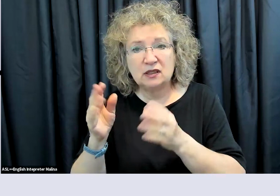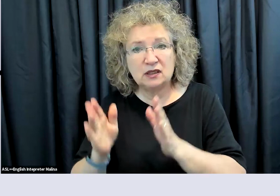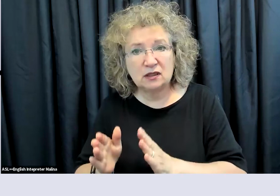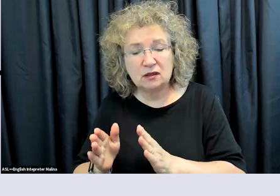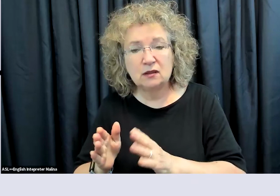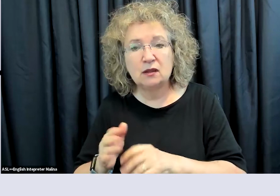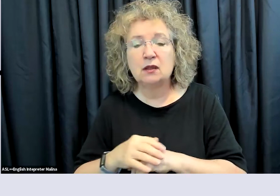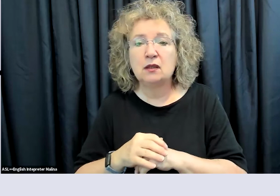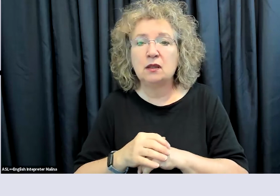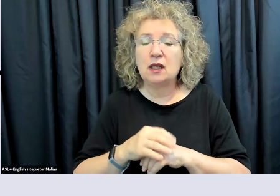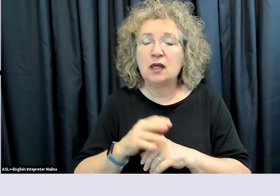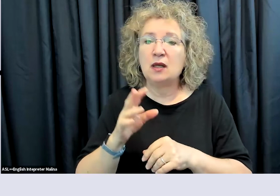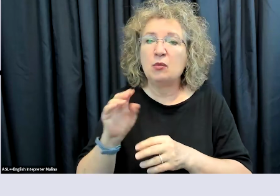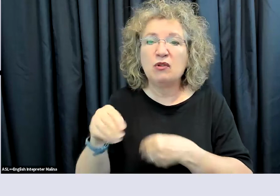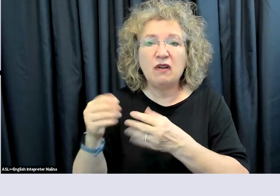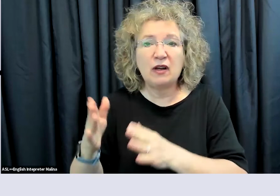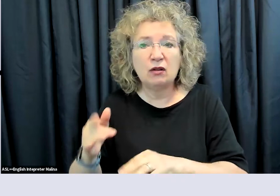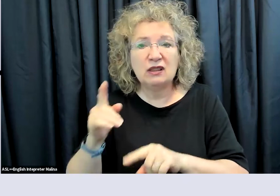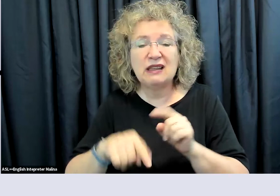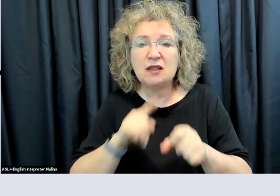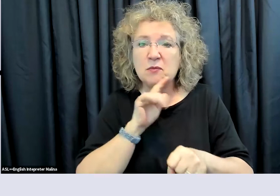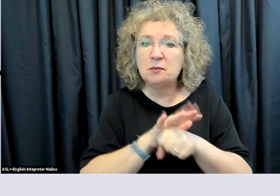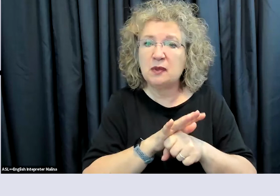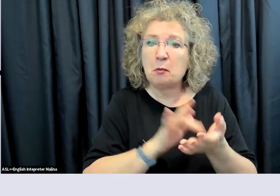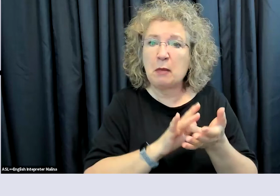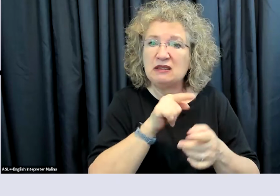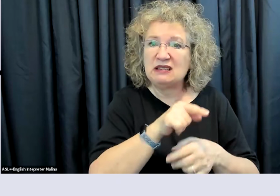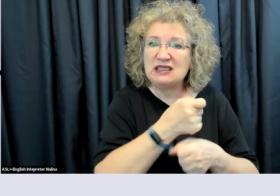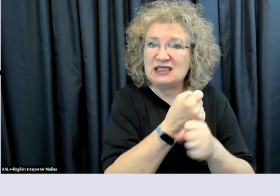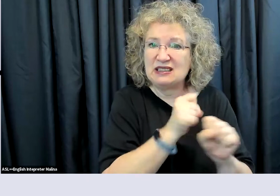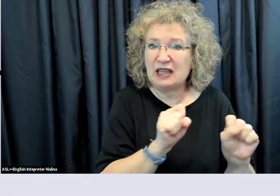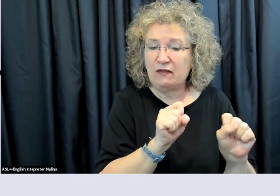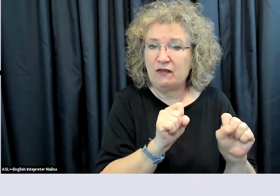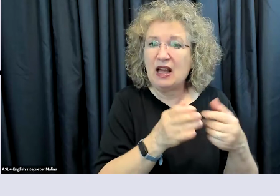safety post-expiration without an FDA extension.